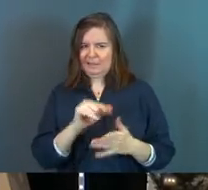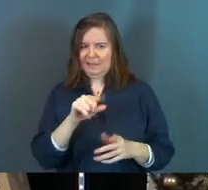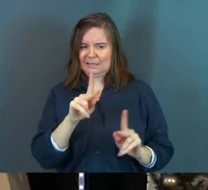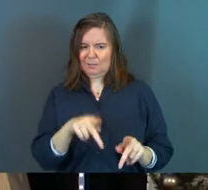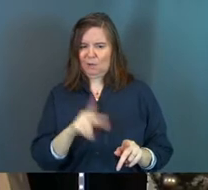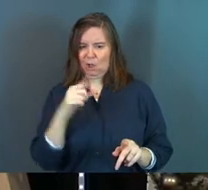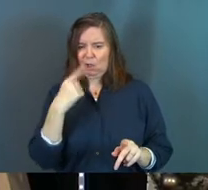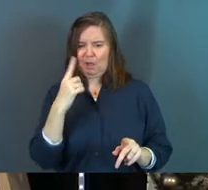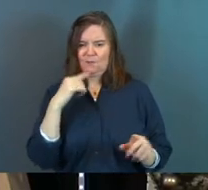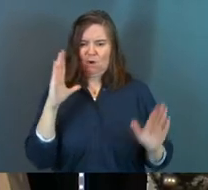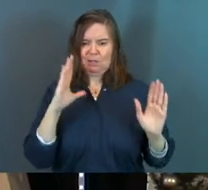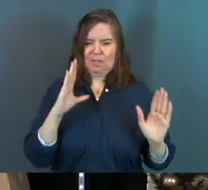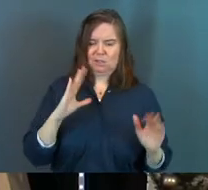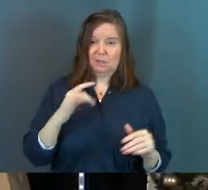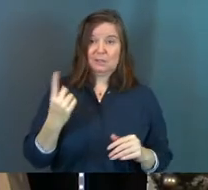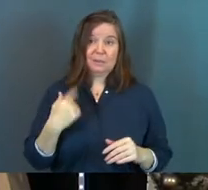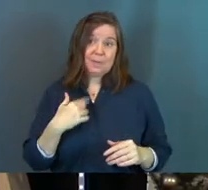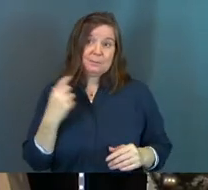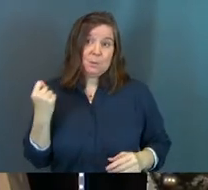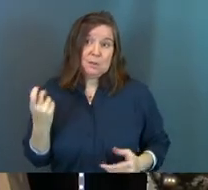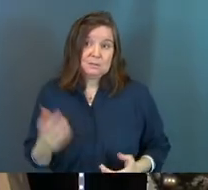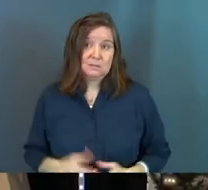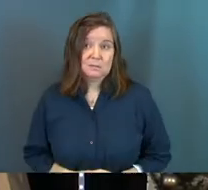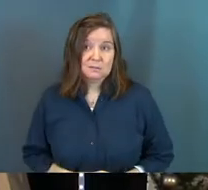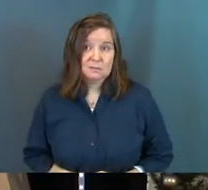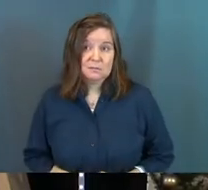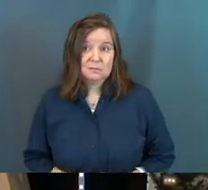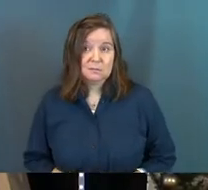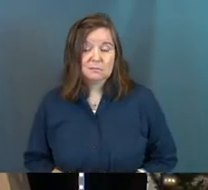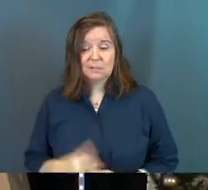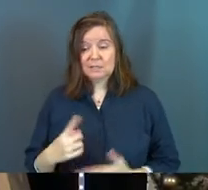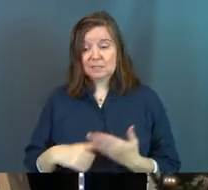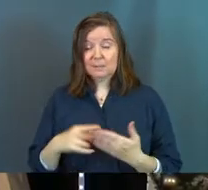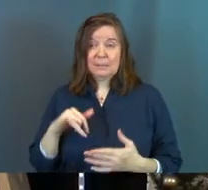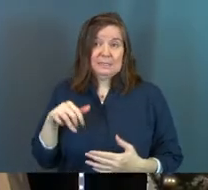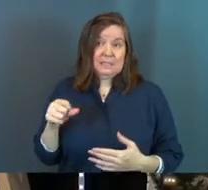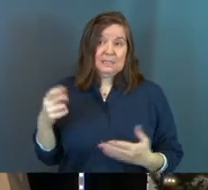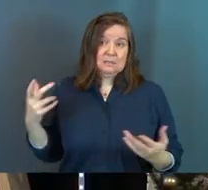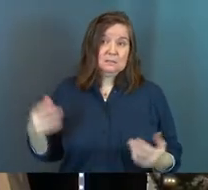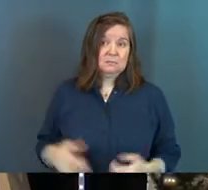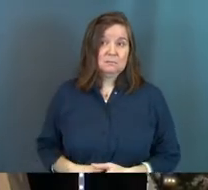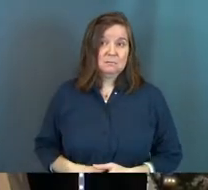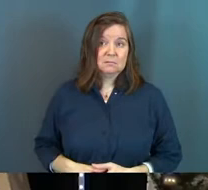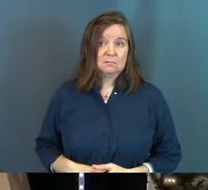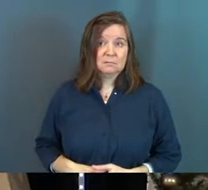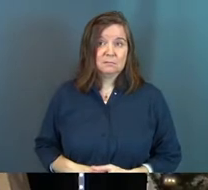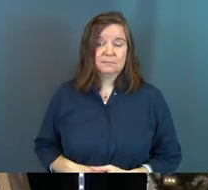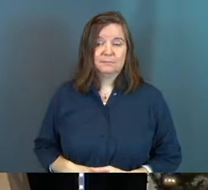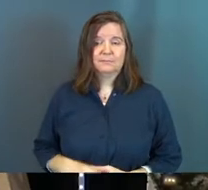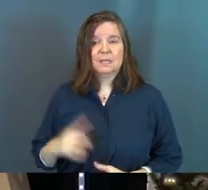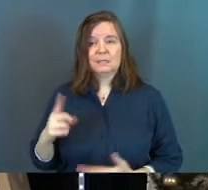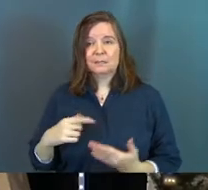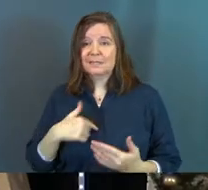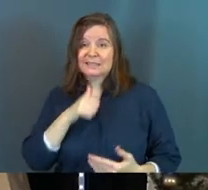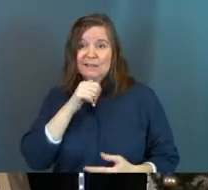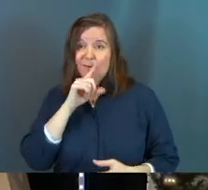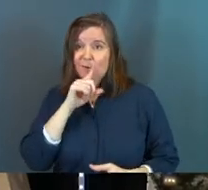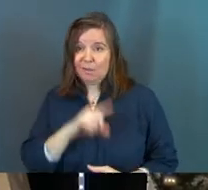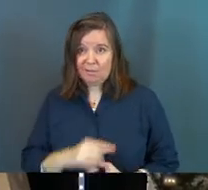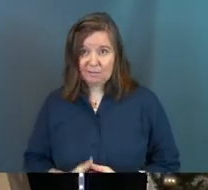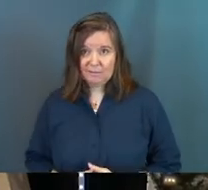this person looking for attention. And sometimes it was. And sometimes it is. And sometimes it's not